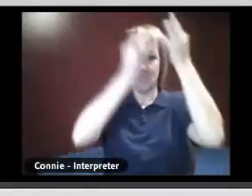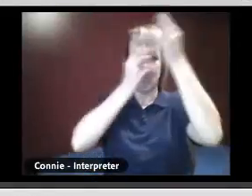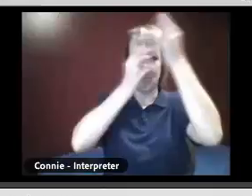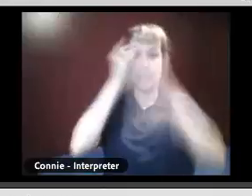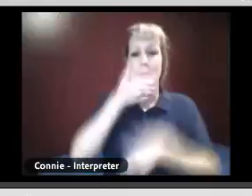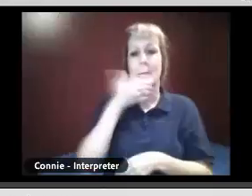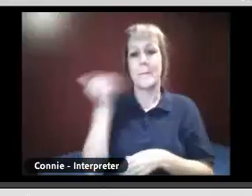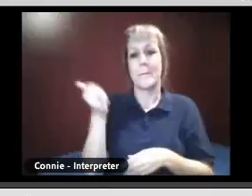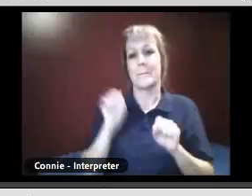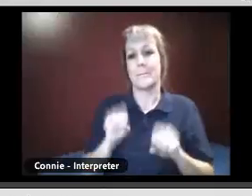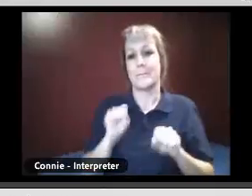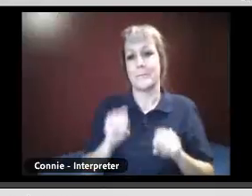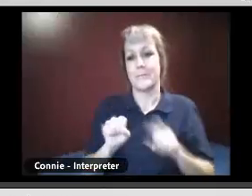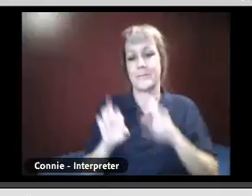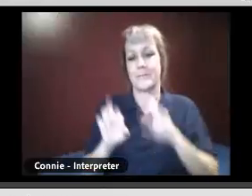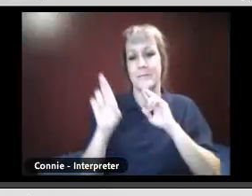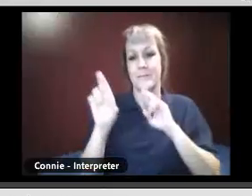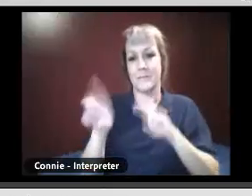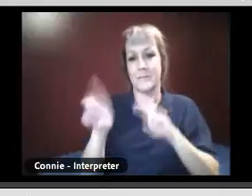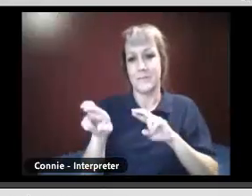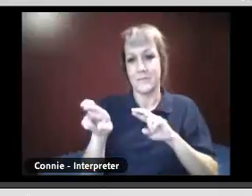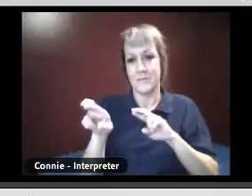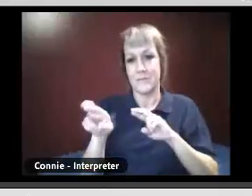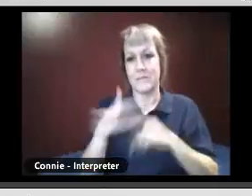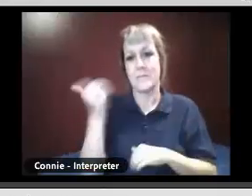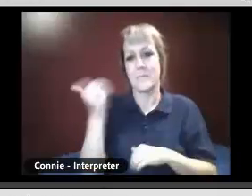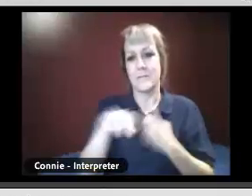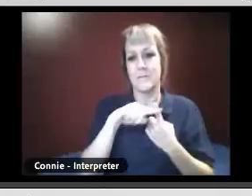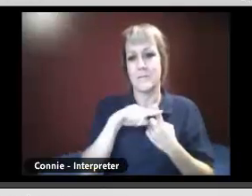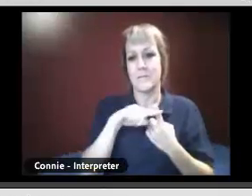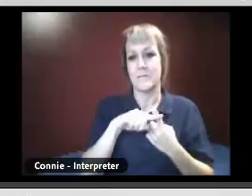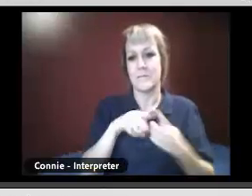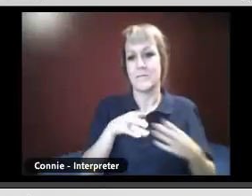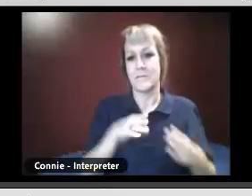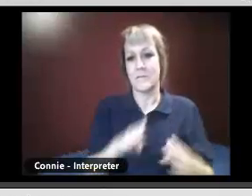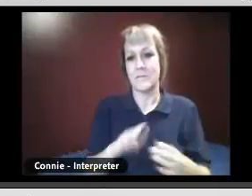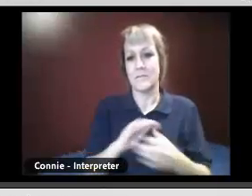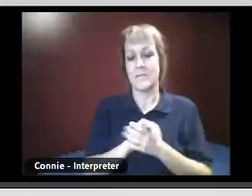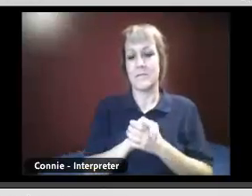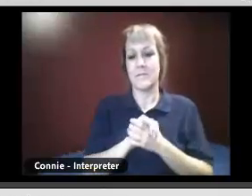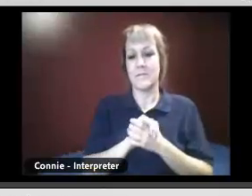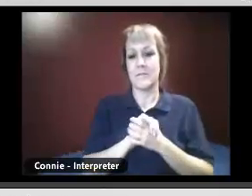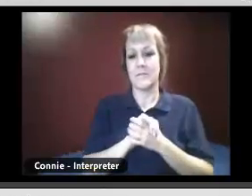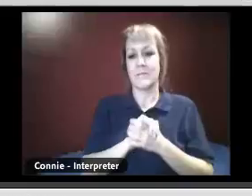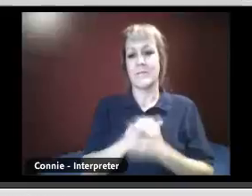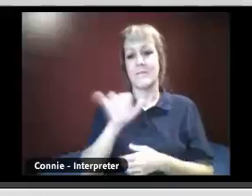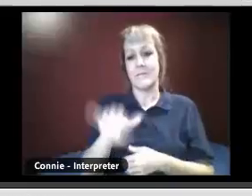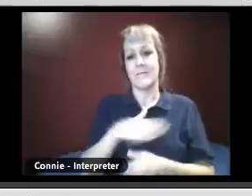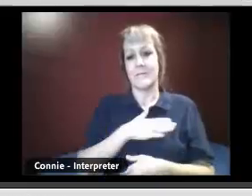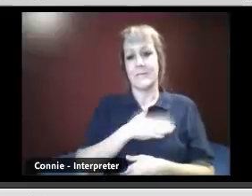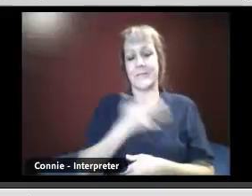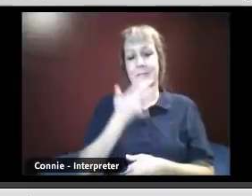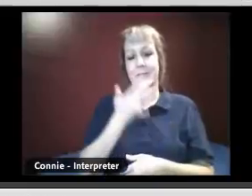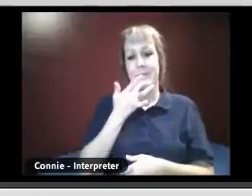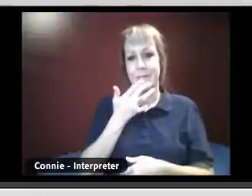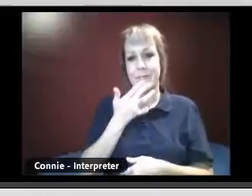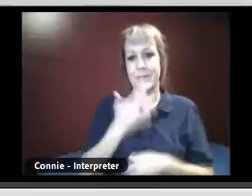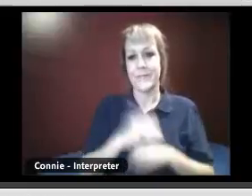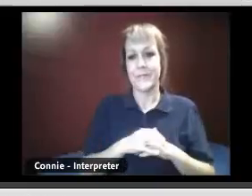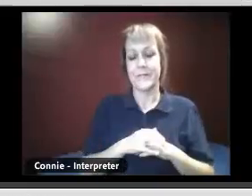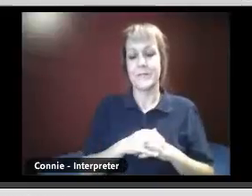chance of responding in a more constructive way. And so that is one of my favorites. I was in